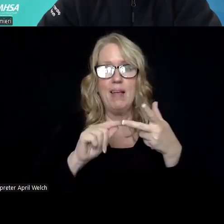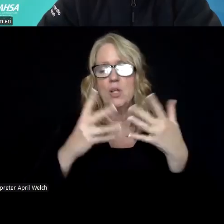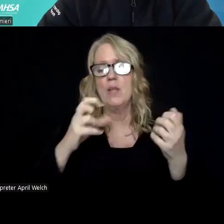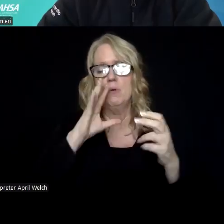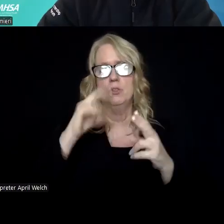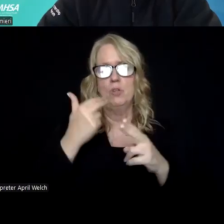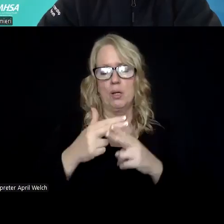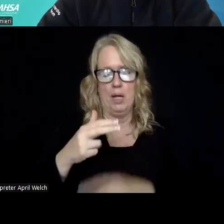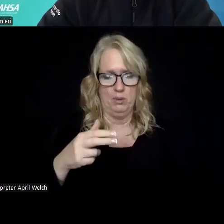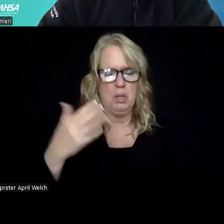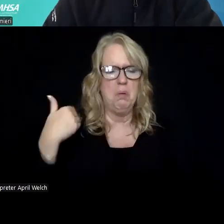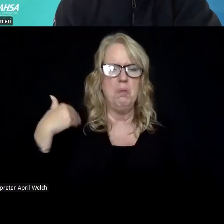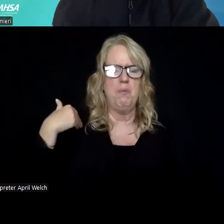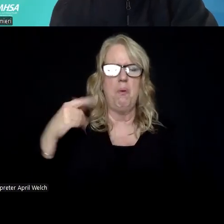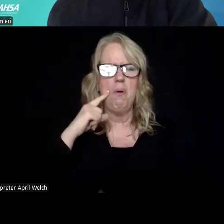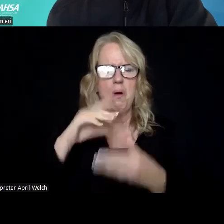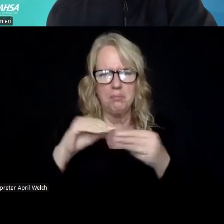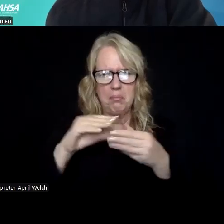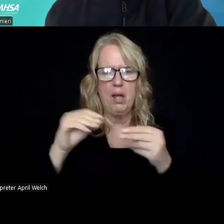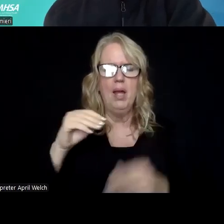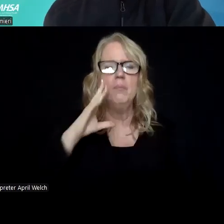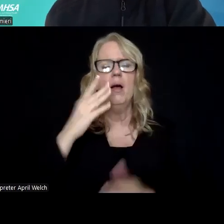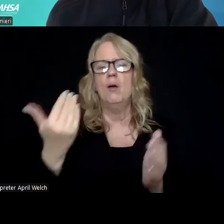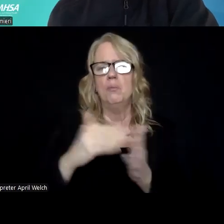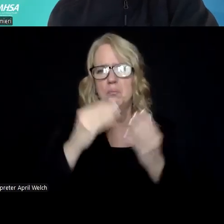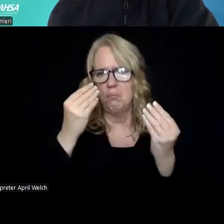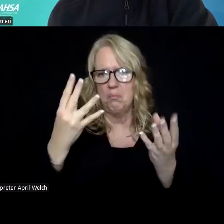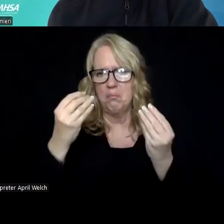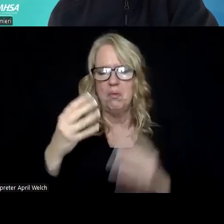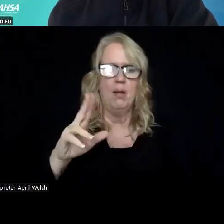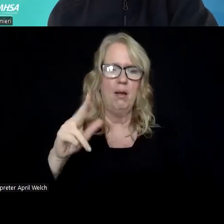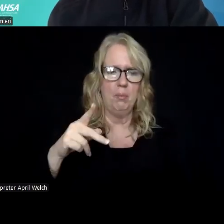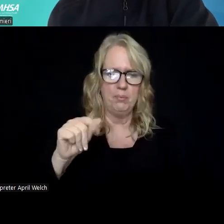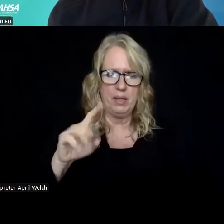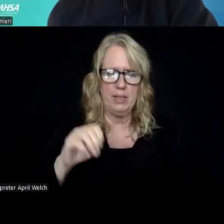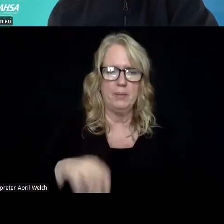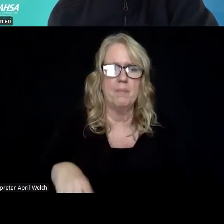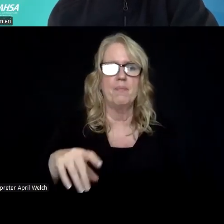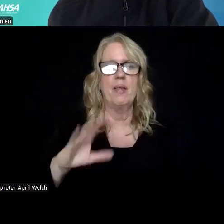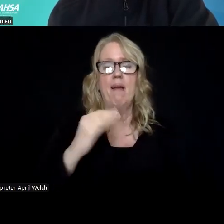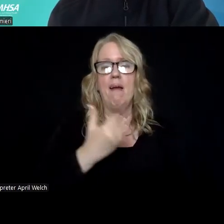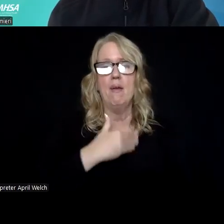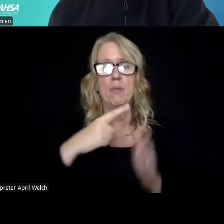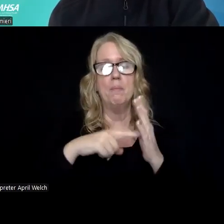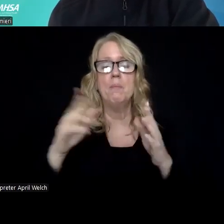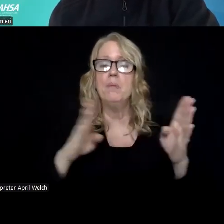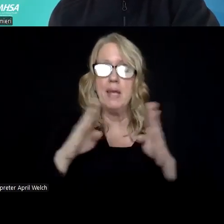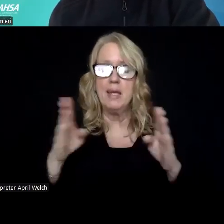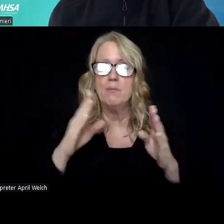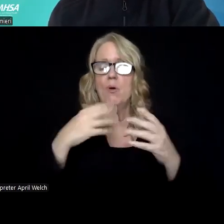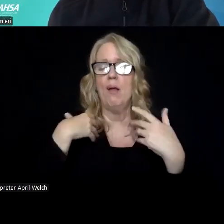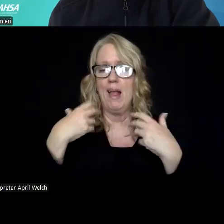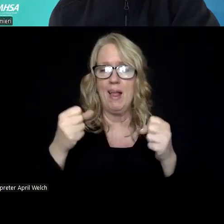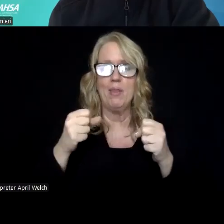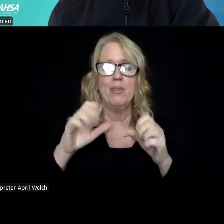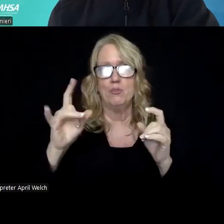which we have talked about before, but I wanted to give kind of a quick status update, is on our model behavioral health crisis